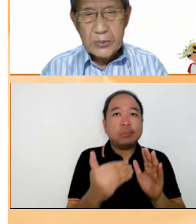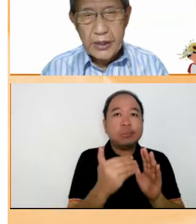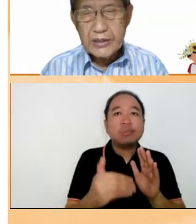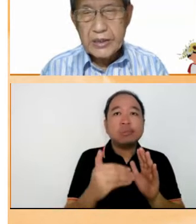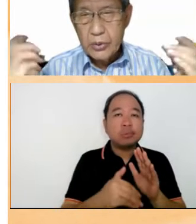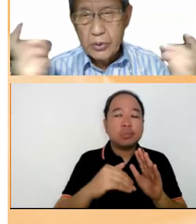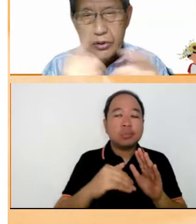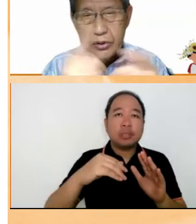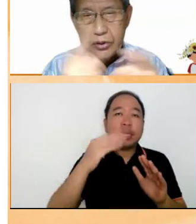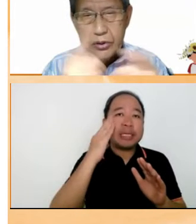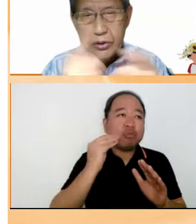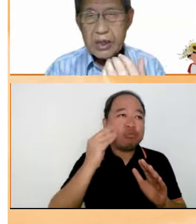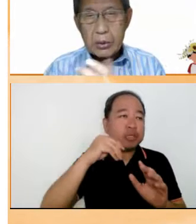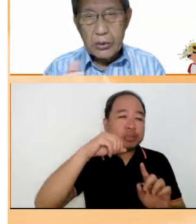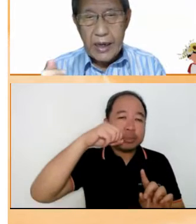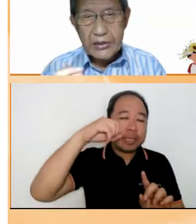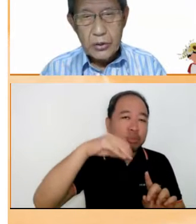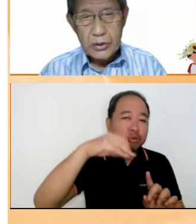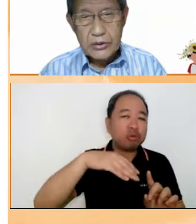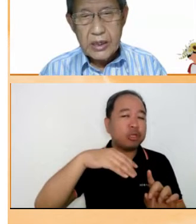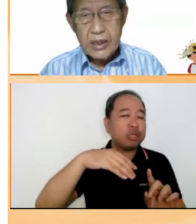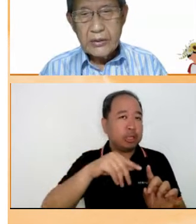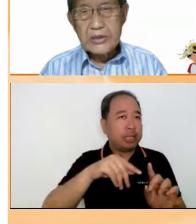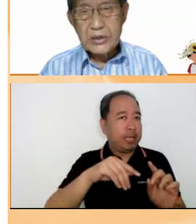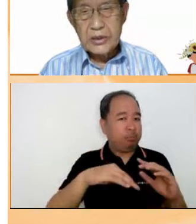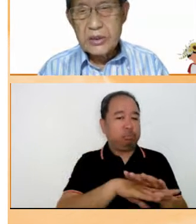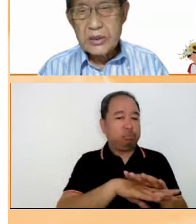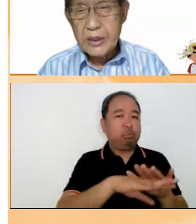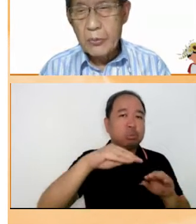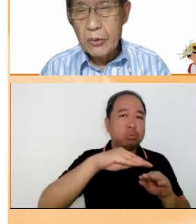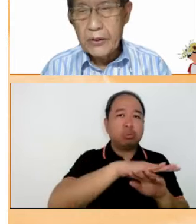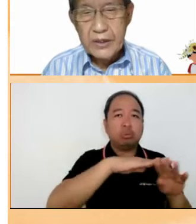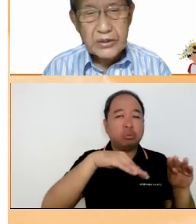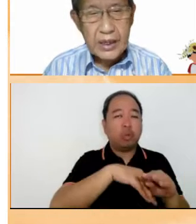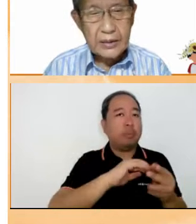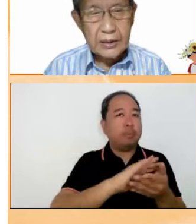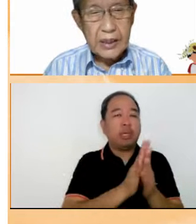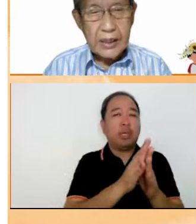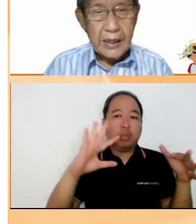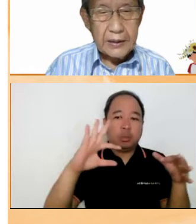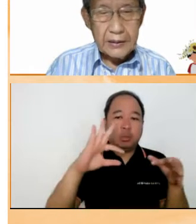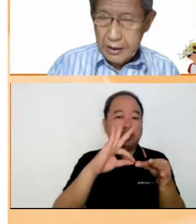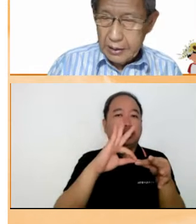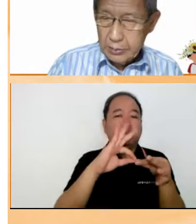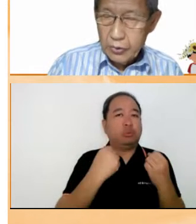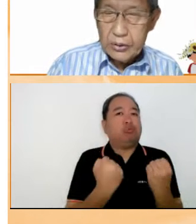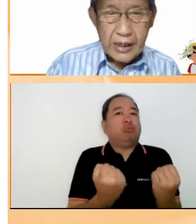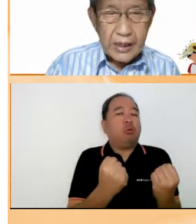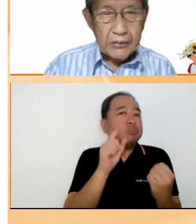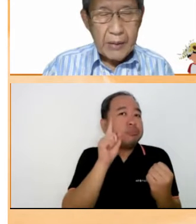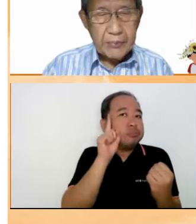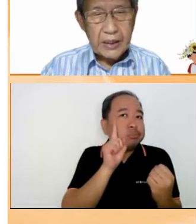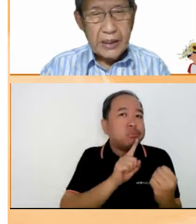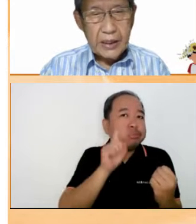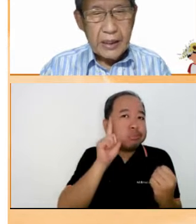repeated experience and use of these connections, these circuits become more efficient and will